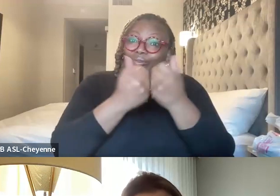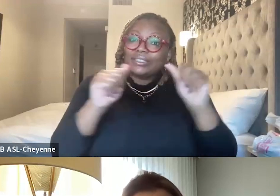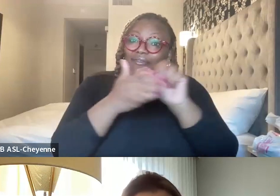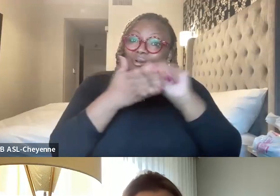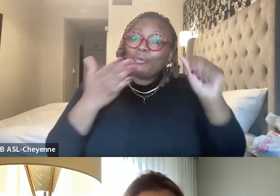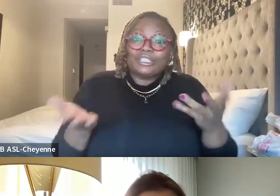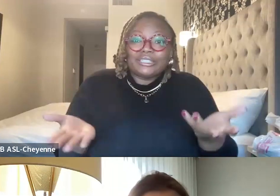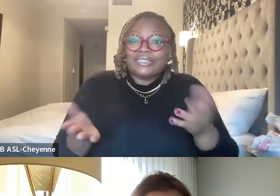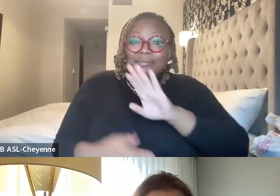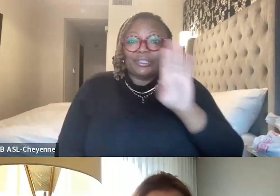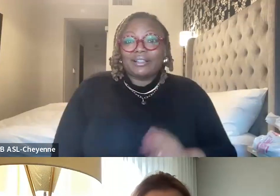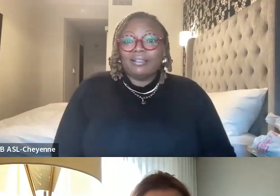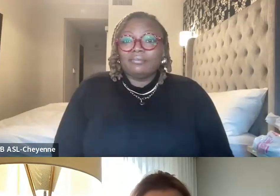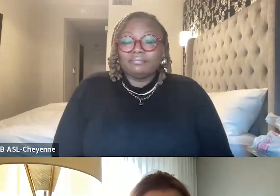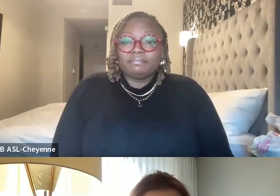unsafe abortion in Brazil.